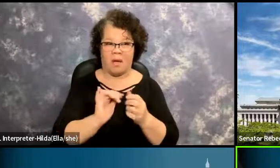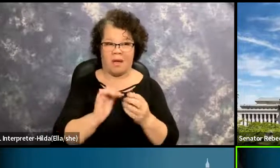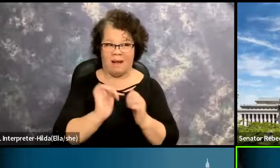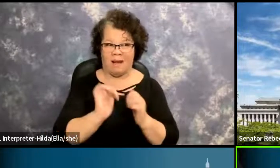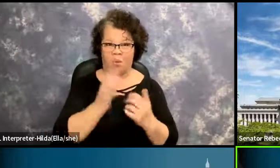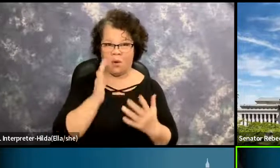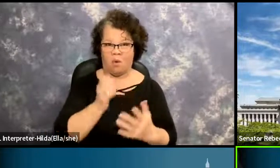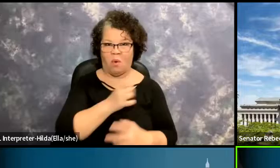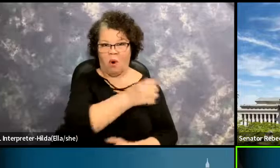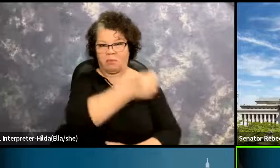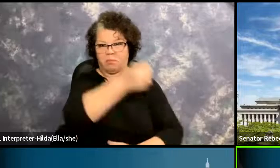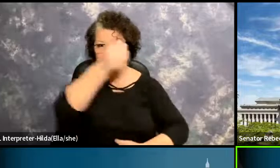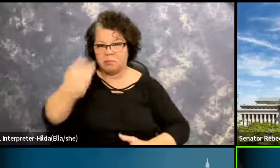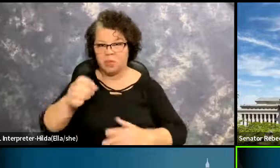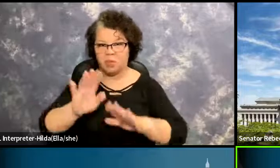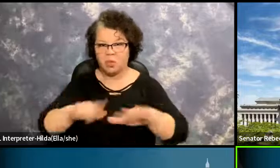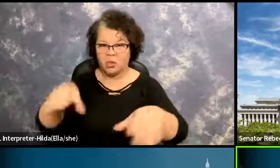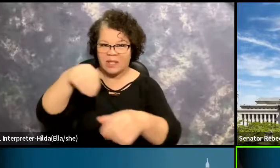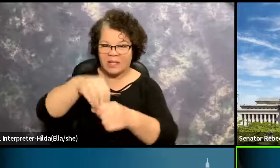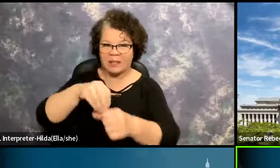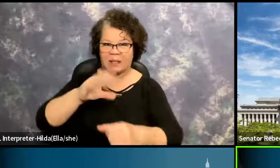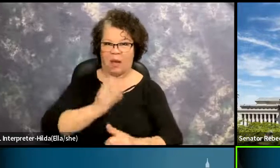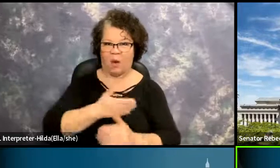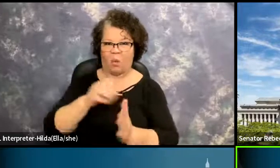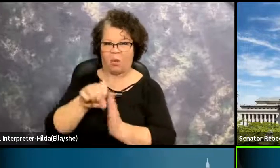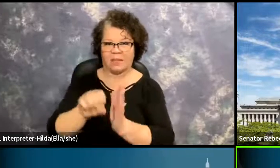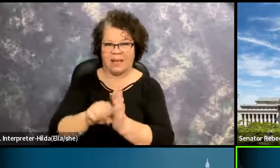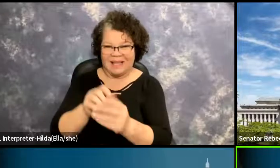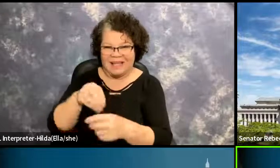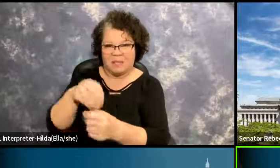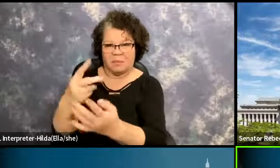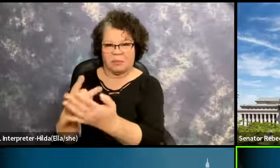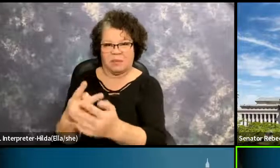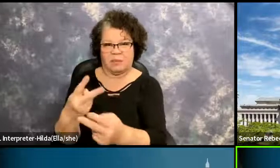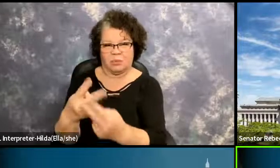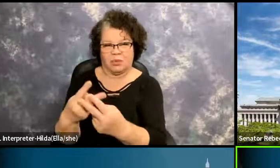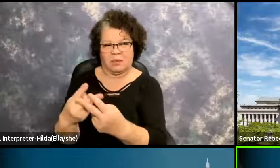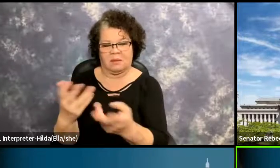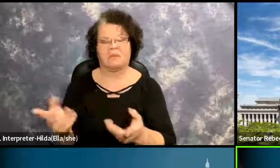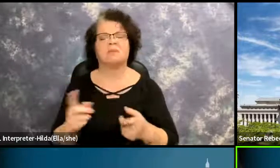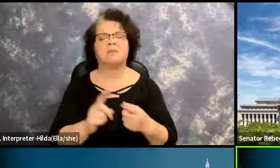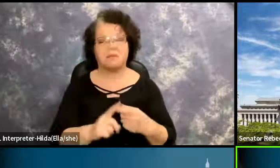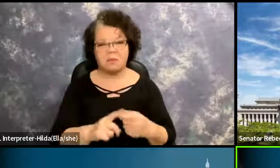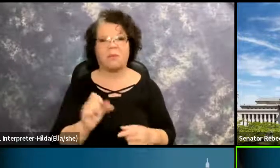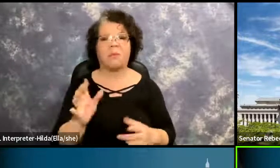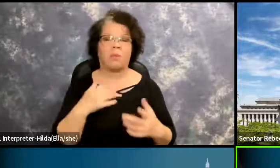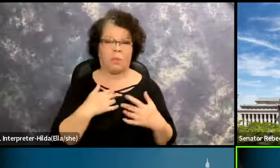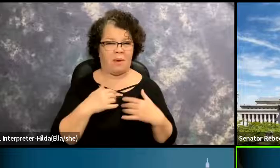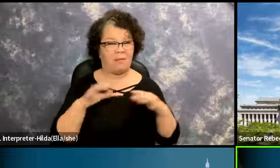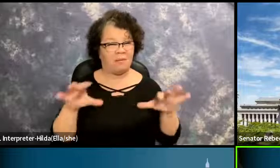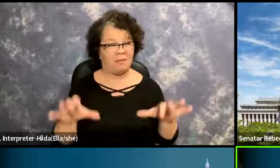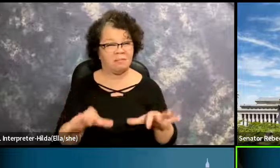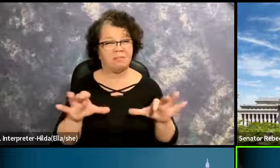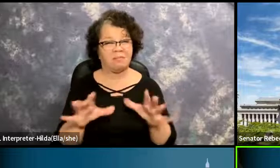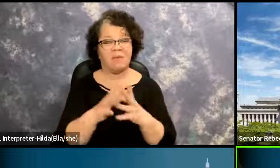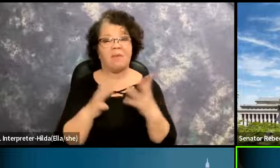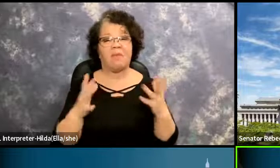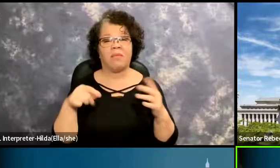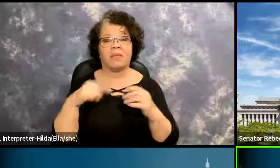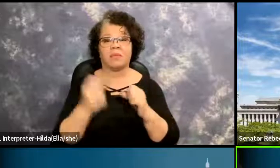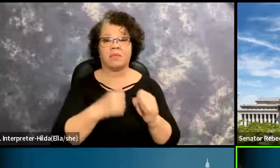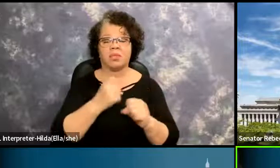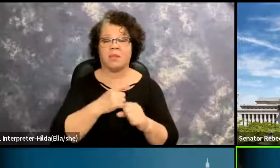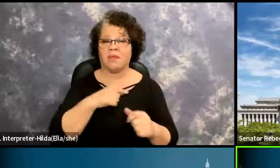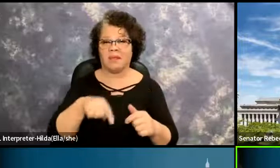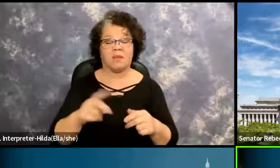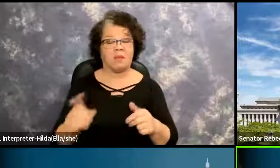state. So we have a lot still to do, but have done a tremendous amount of work this year. This is my first short